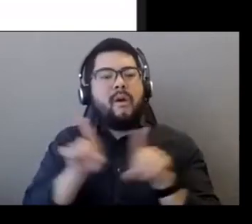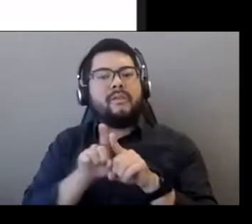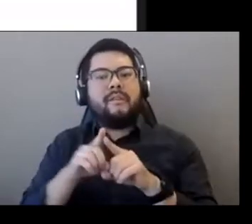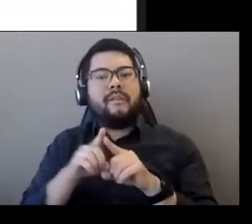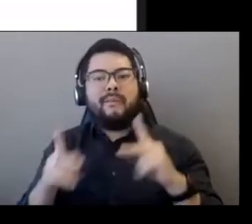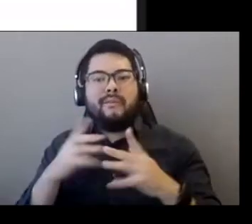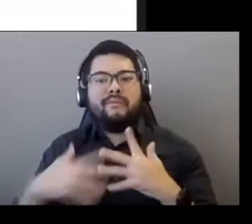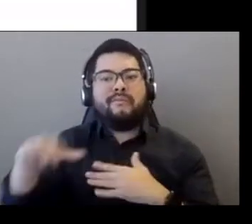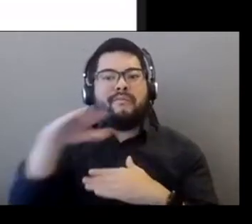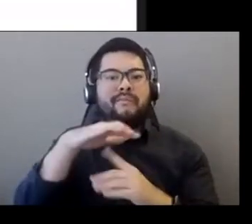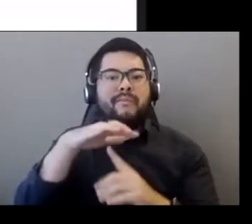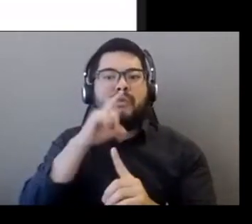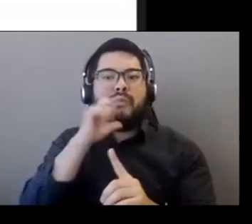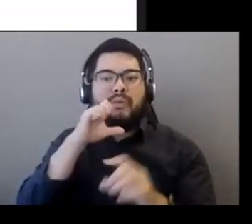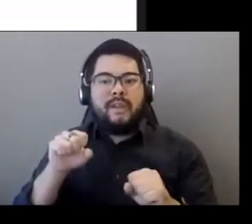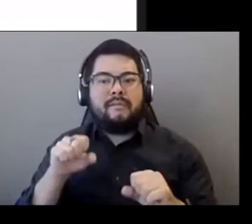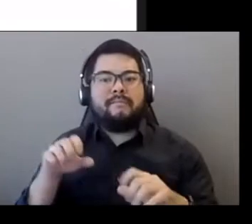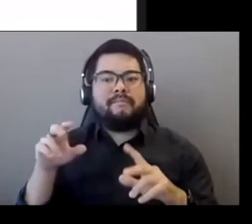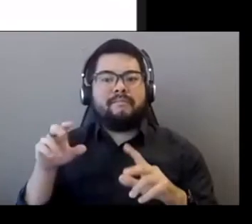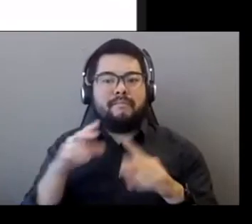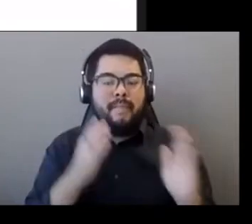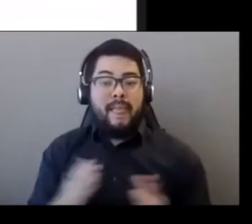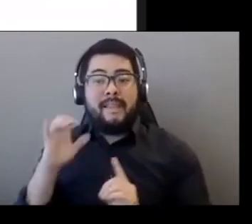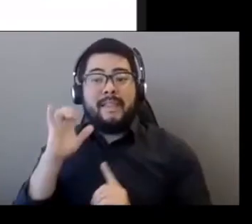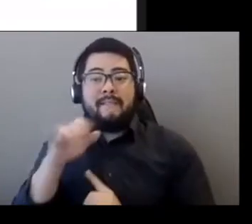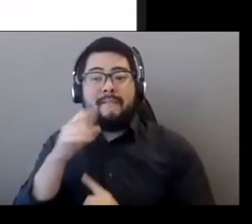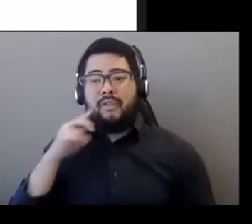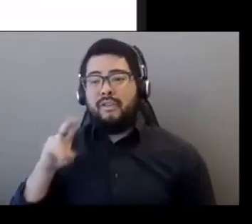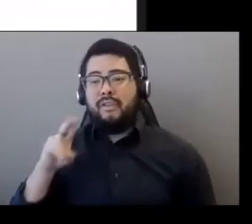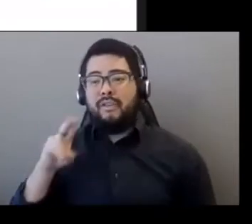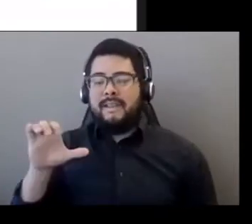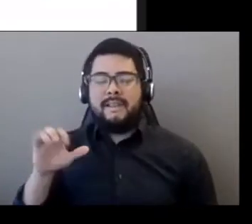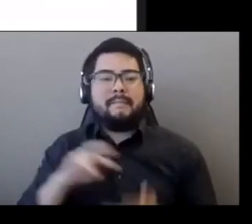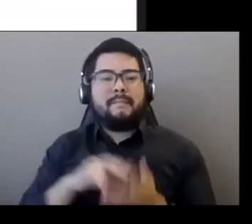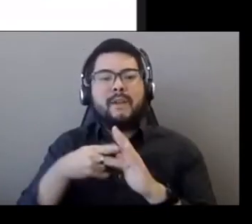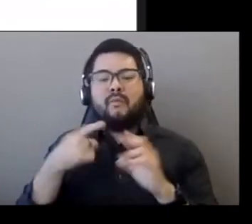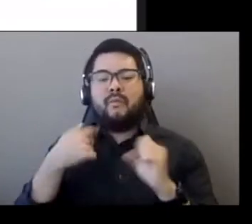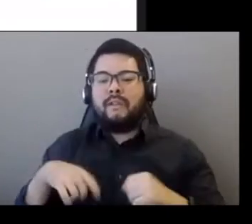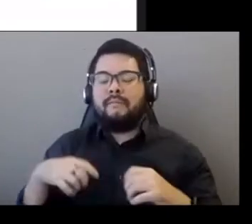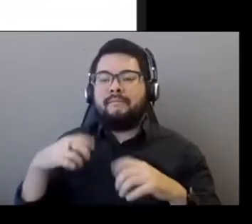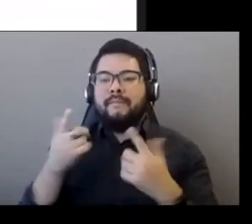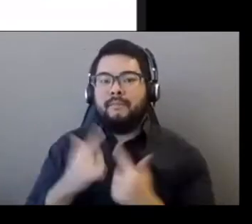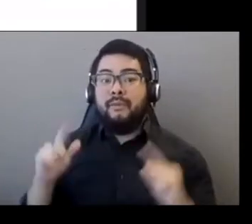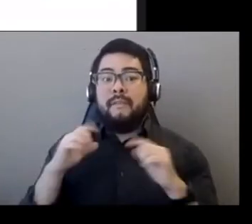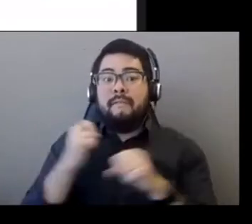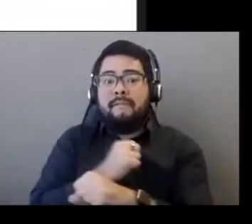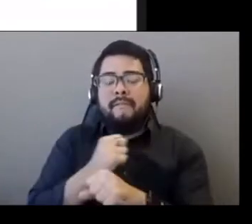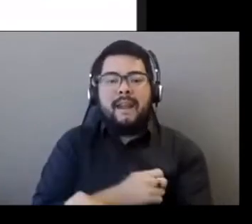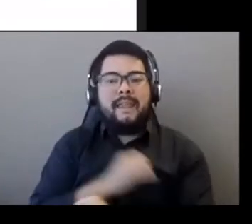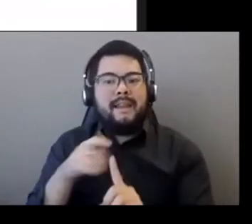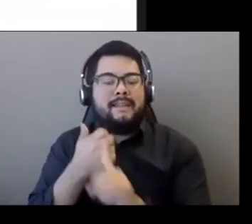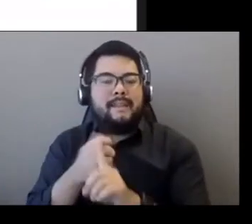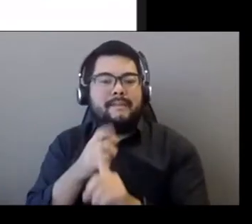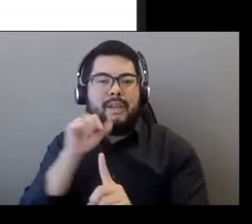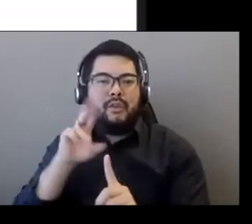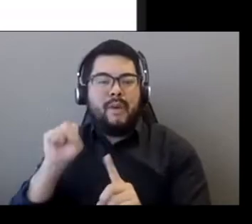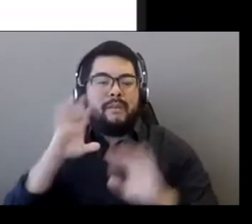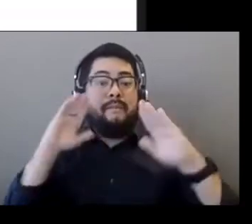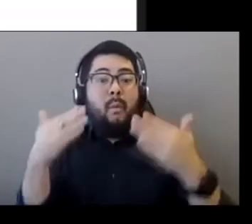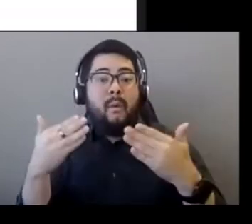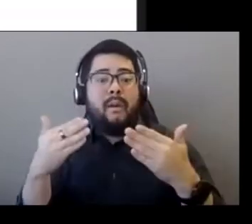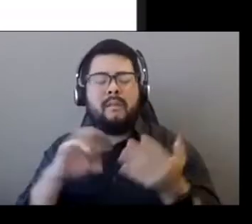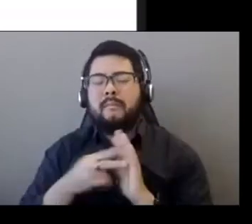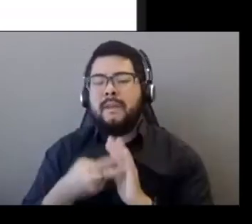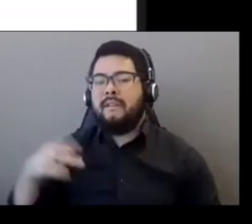our demands of the UIC administration to liberatory fights in ways that are not US-centric? So Dr. Prashad's